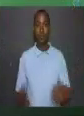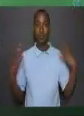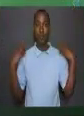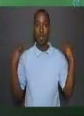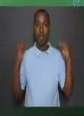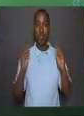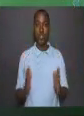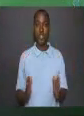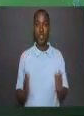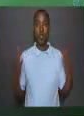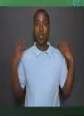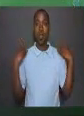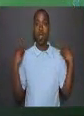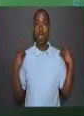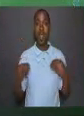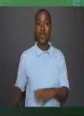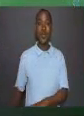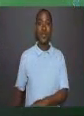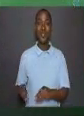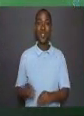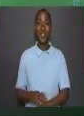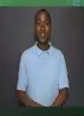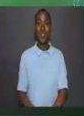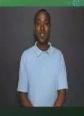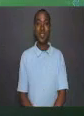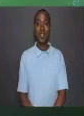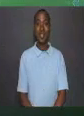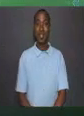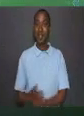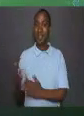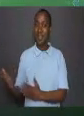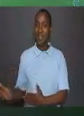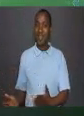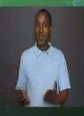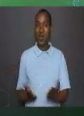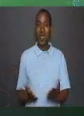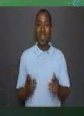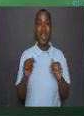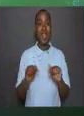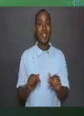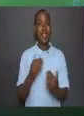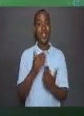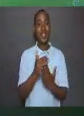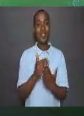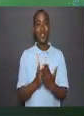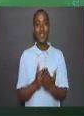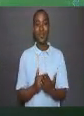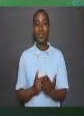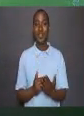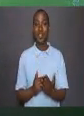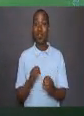Hello, teacher. Hello, students. Welcome to today's lesson